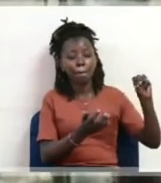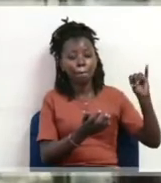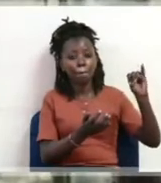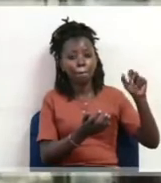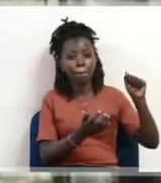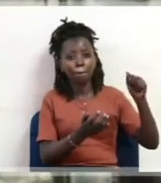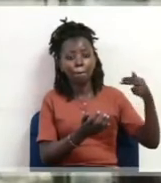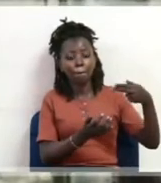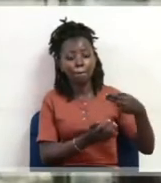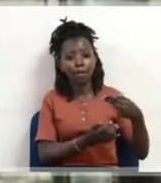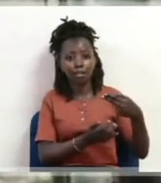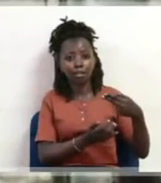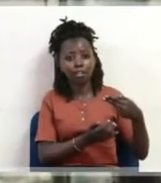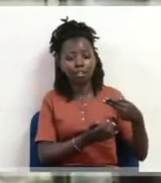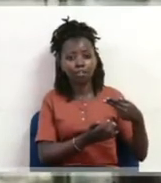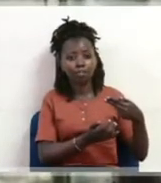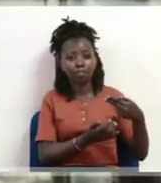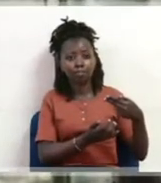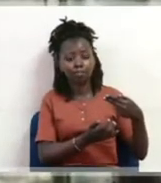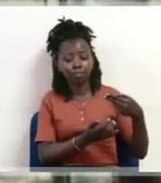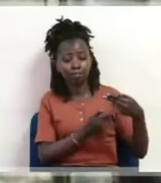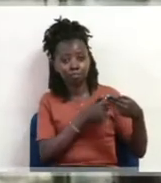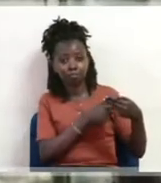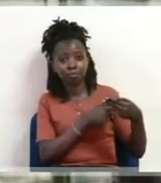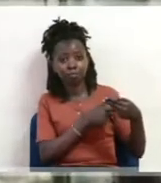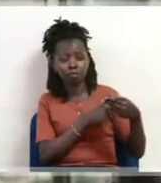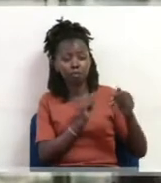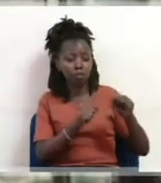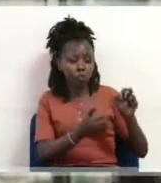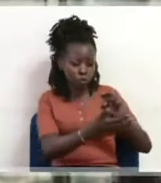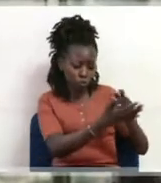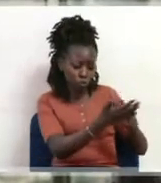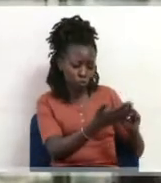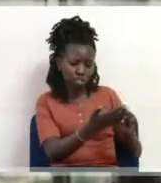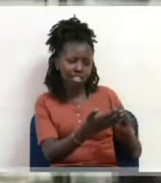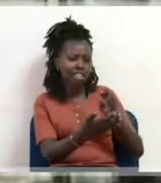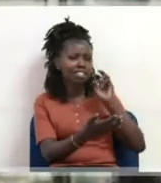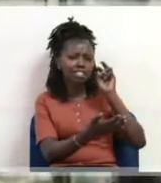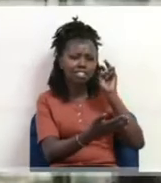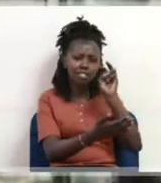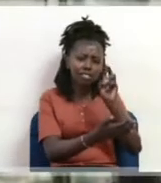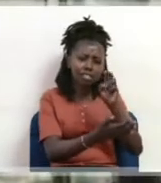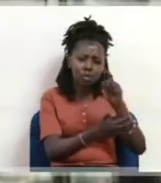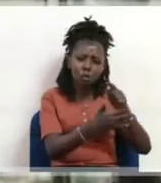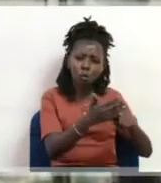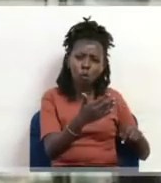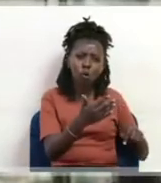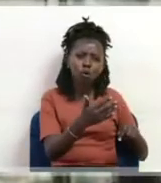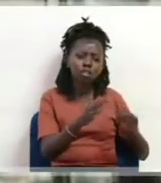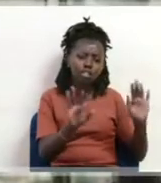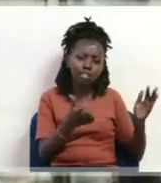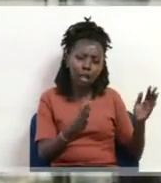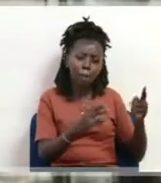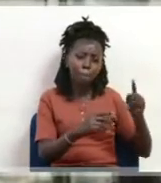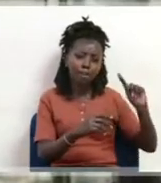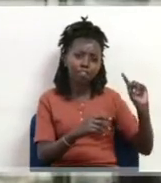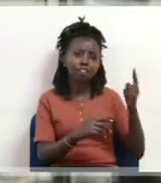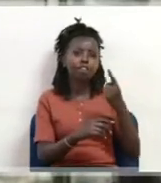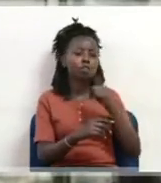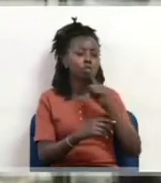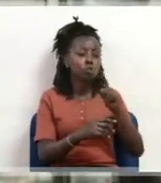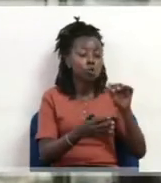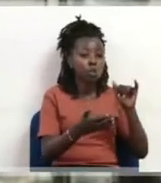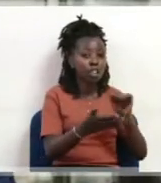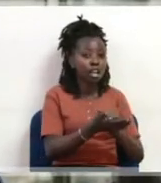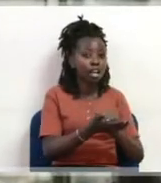history, you can read it so that you can see what came first, so that they can rebuild the